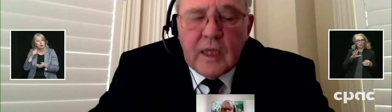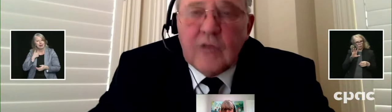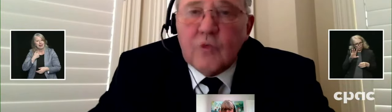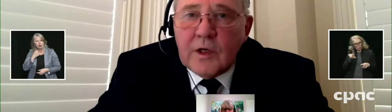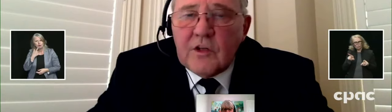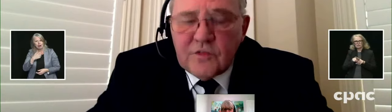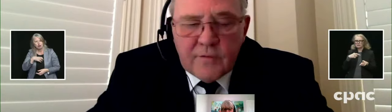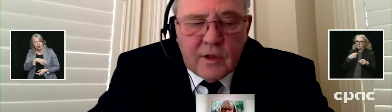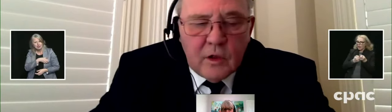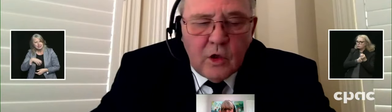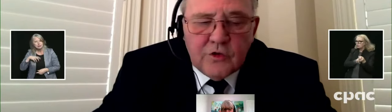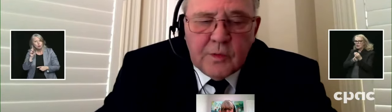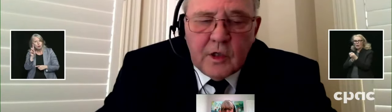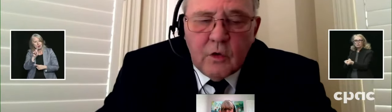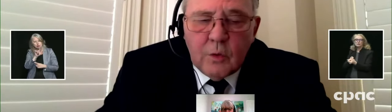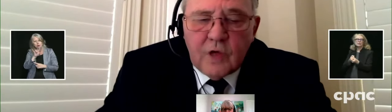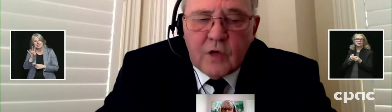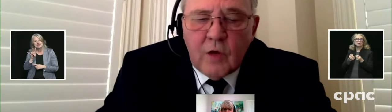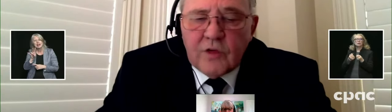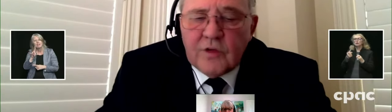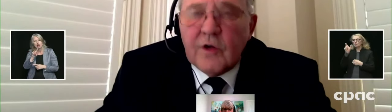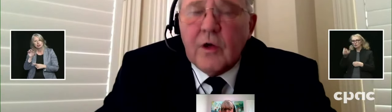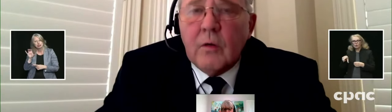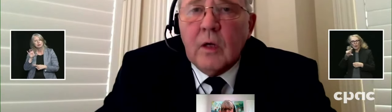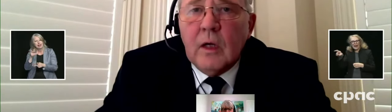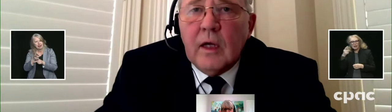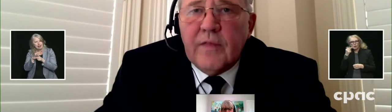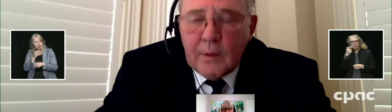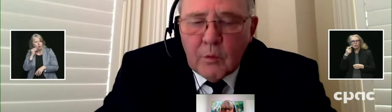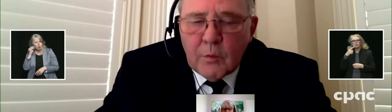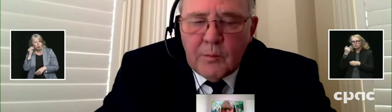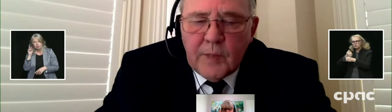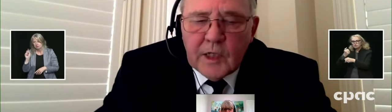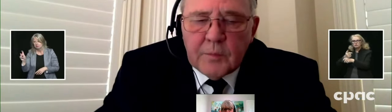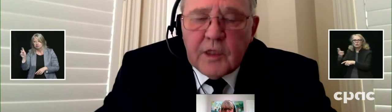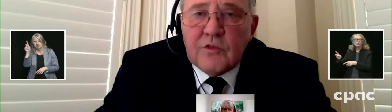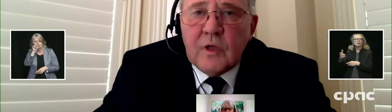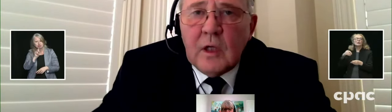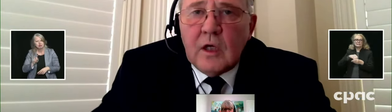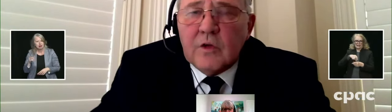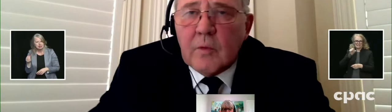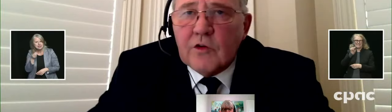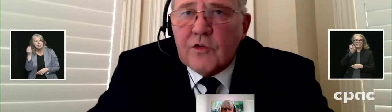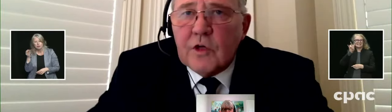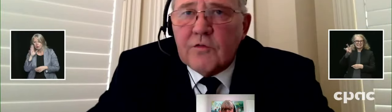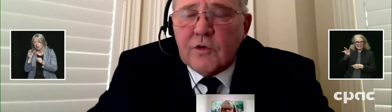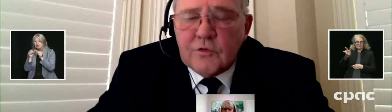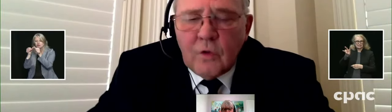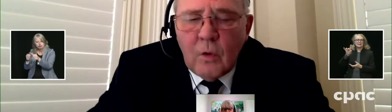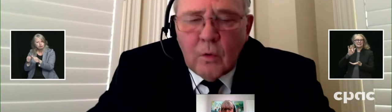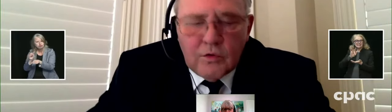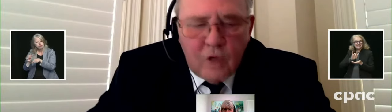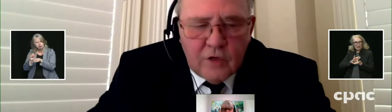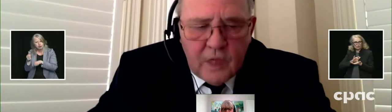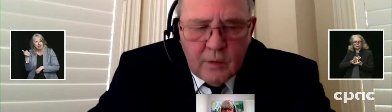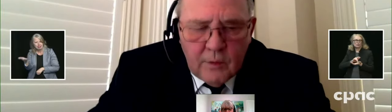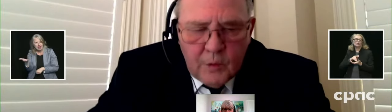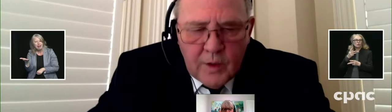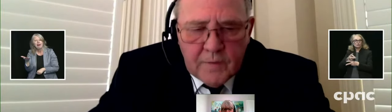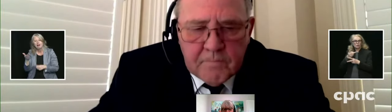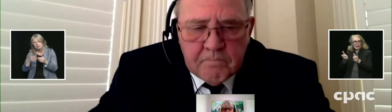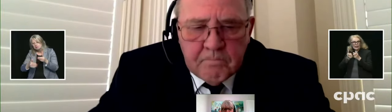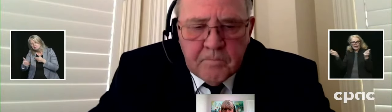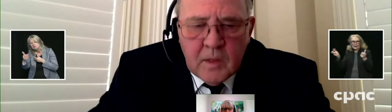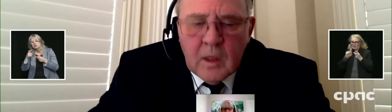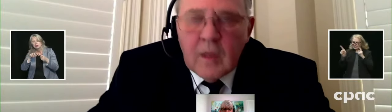in 27 long-term care homes across Ontario, and they will remain in place until March 31st or as long as they are